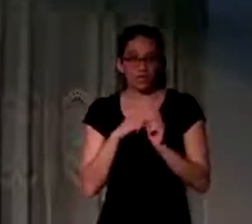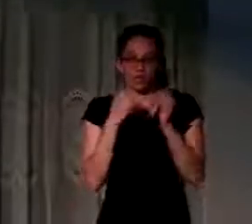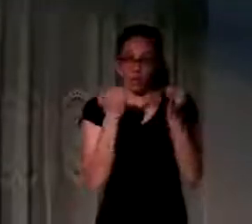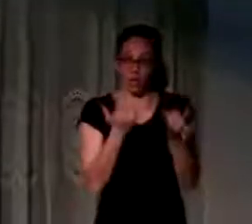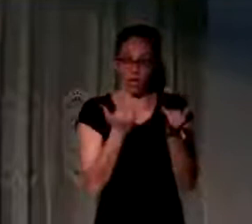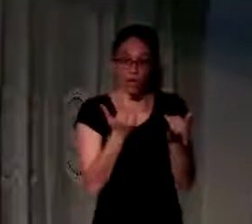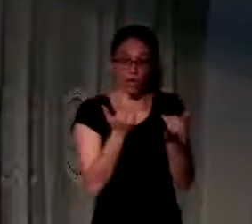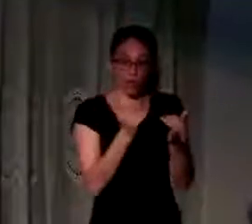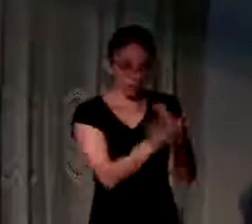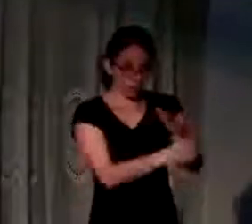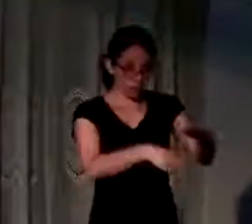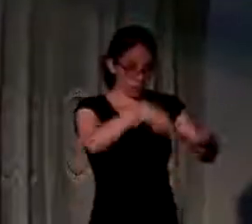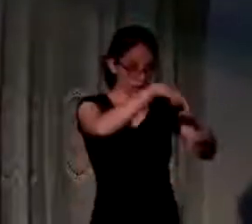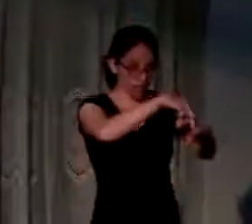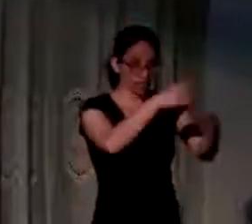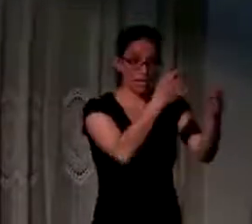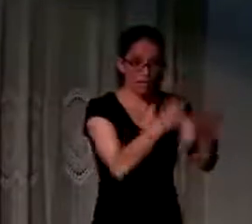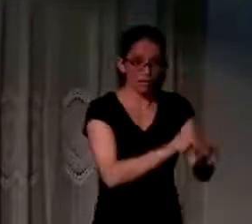always with you.